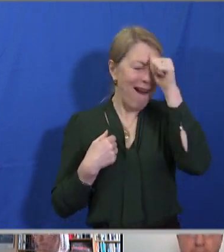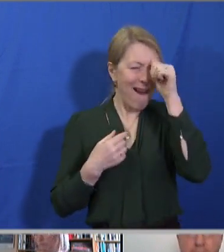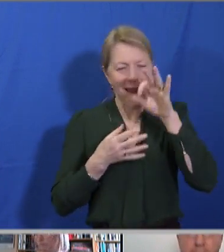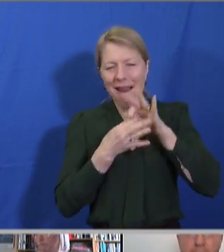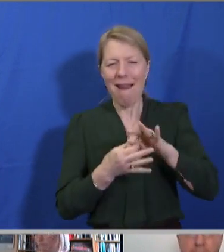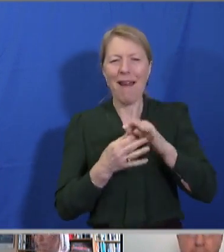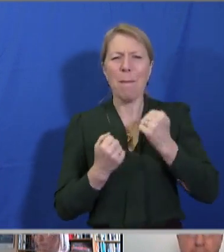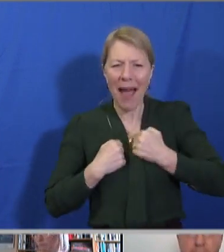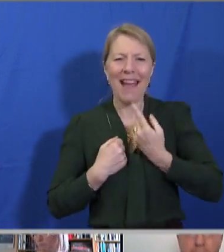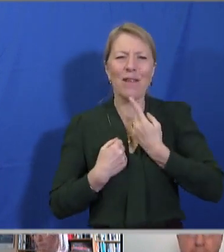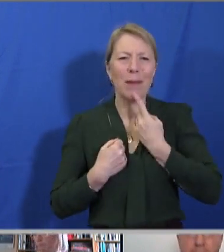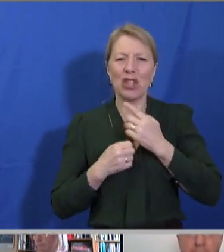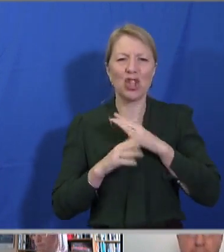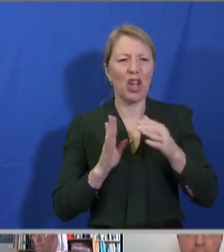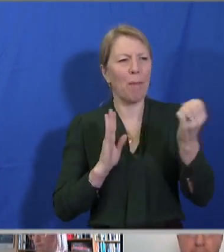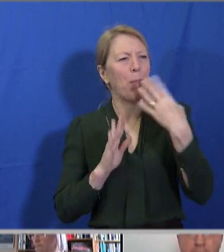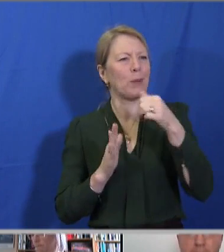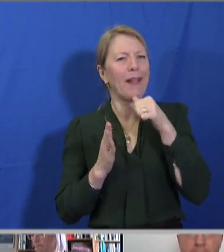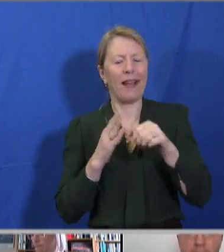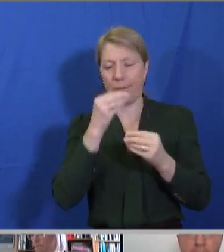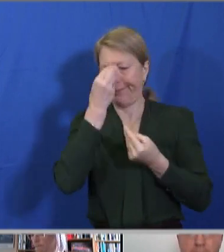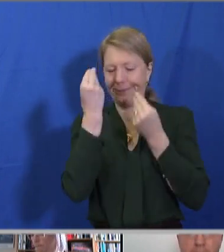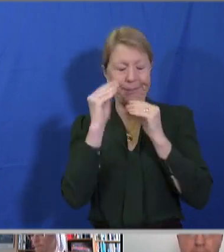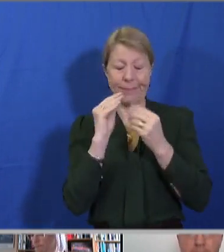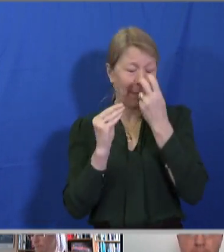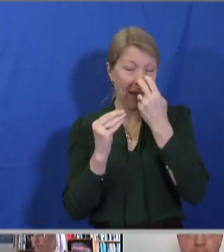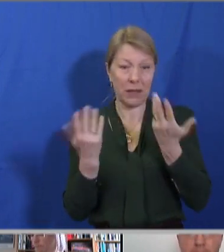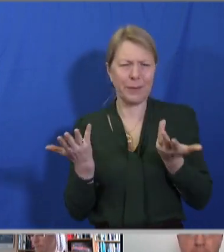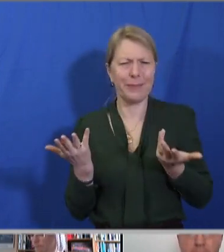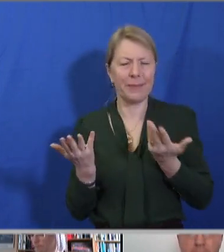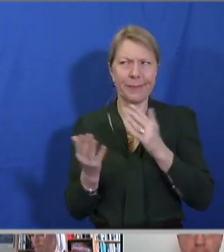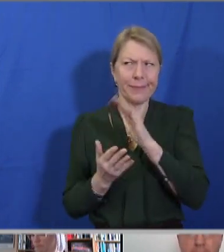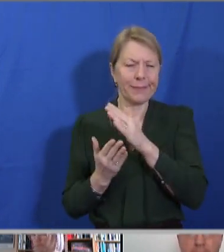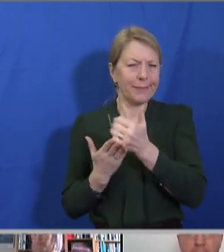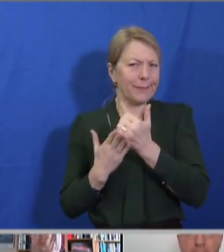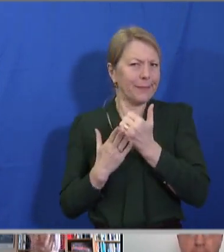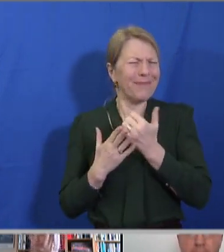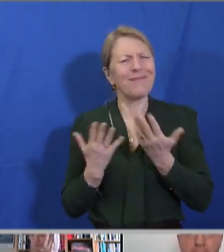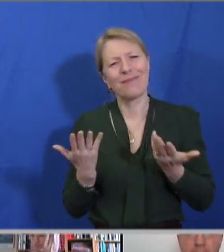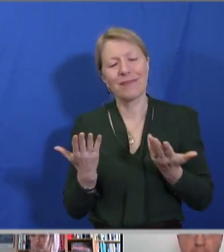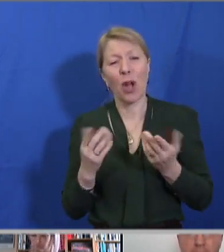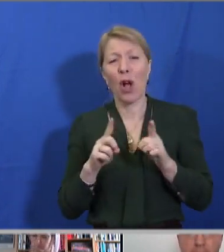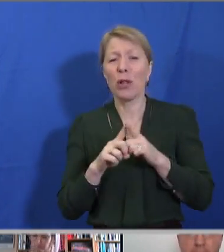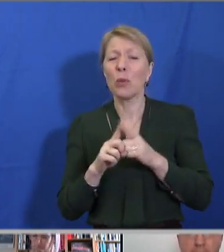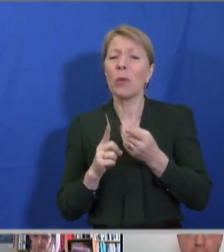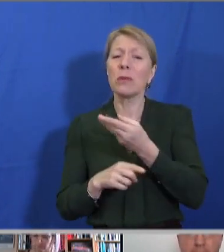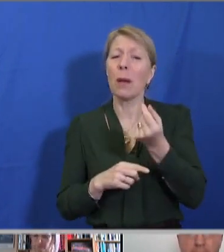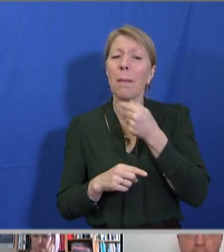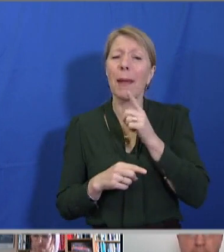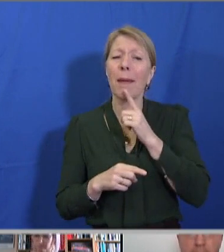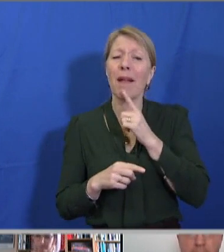departments and trusts doing to communicate with people whose first language is not English.